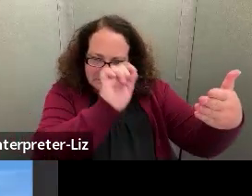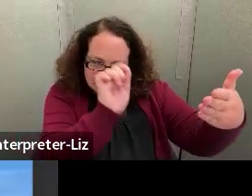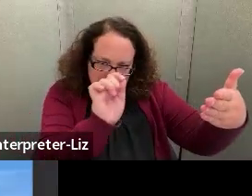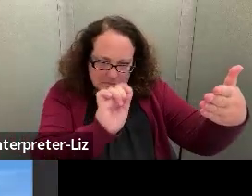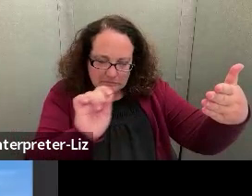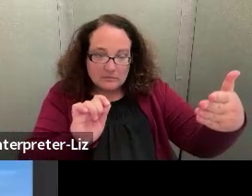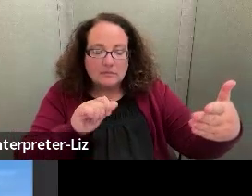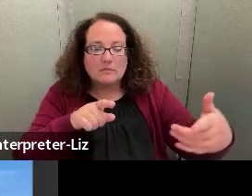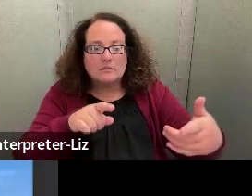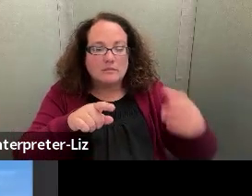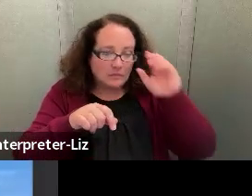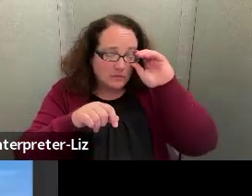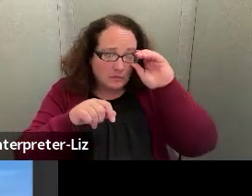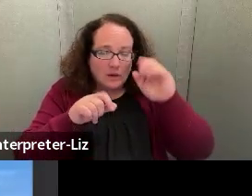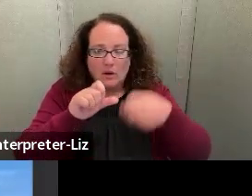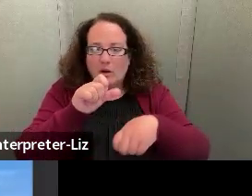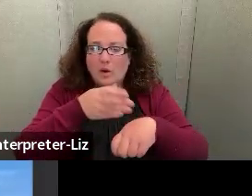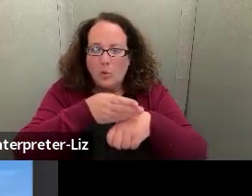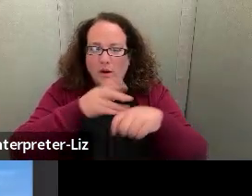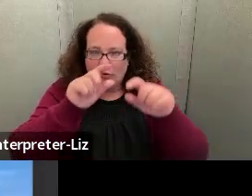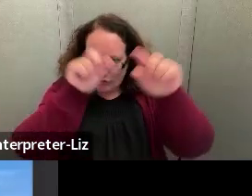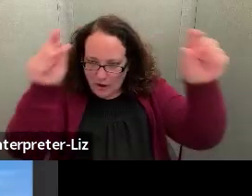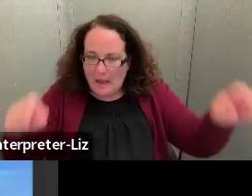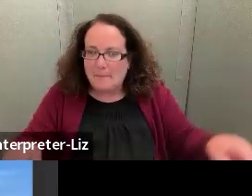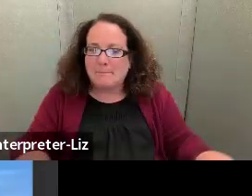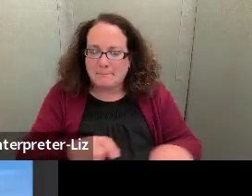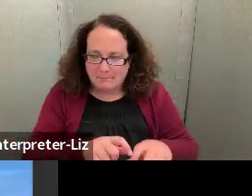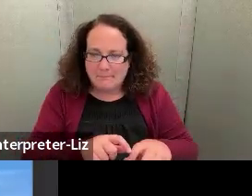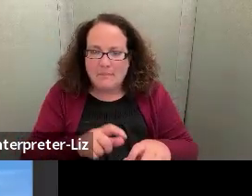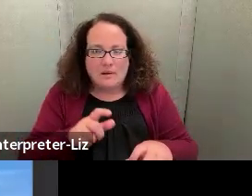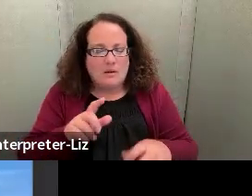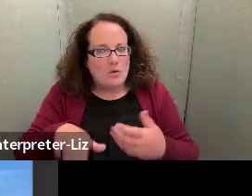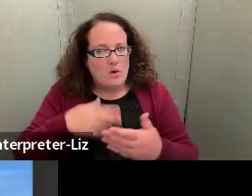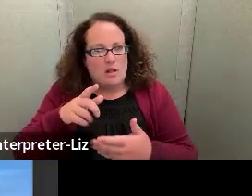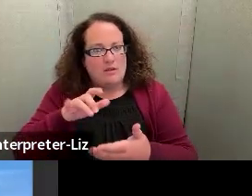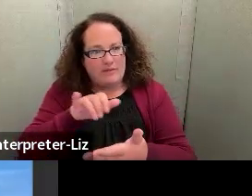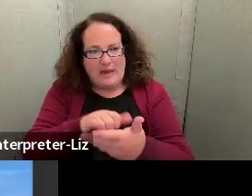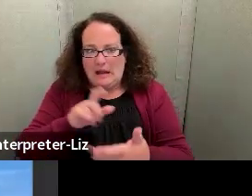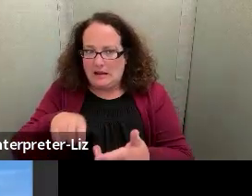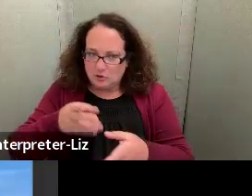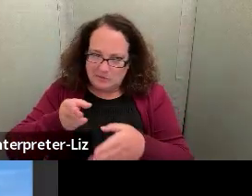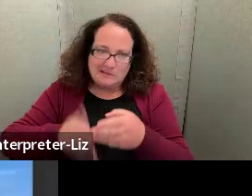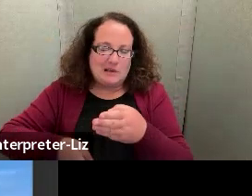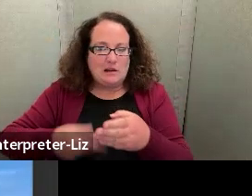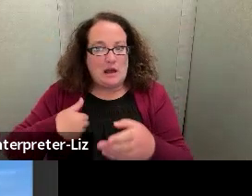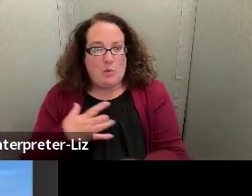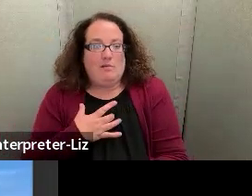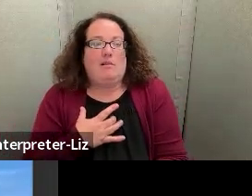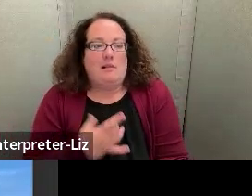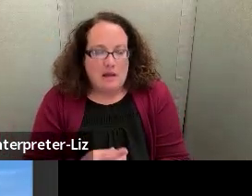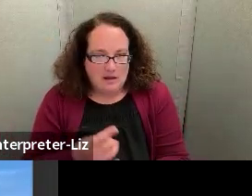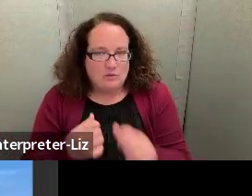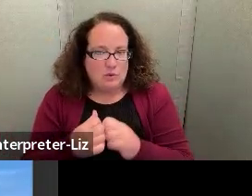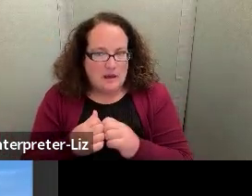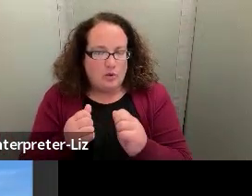frame around this, and all of that has to be done. And I'd like to get that one done together